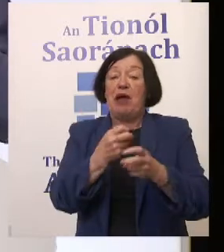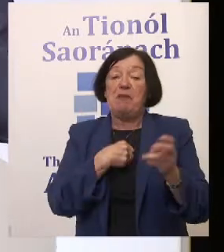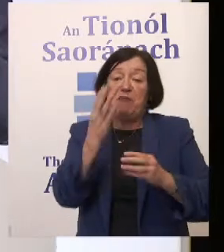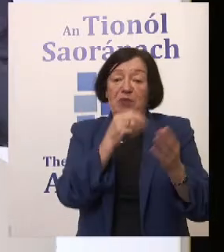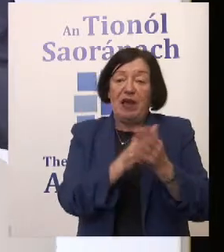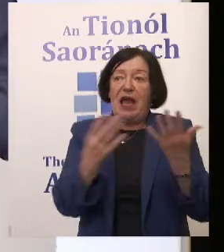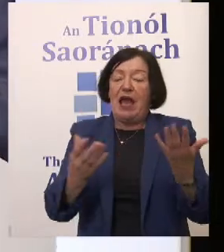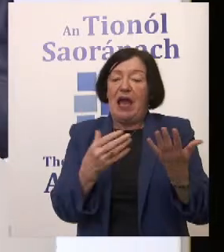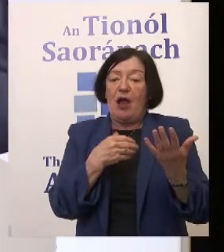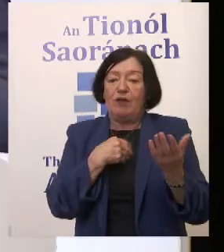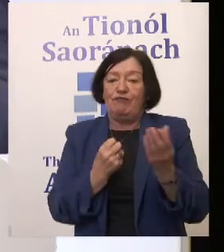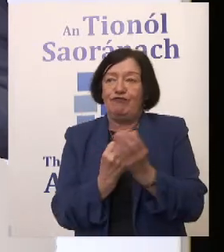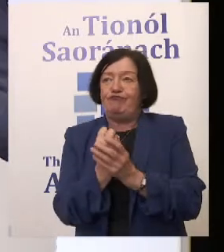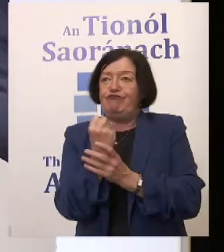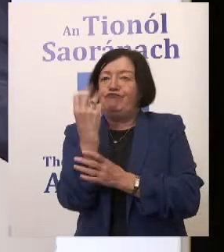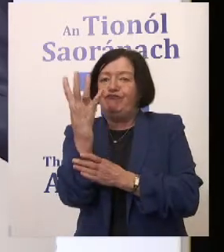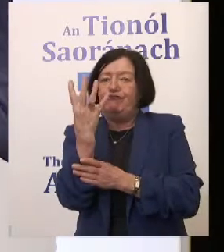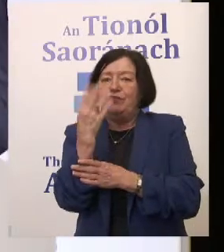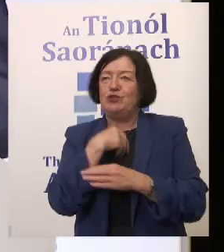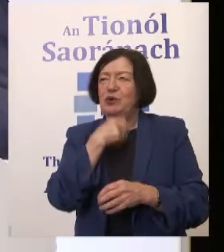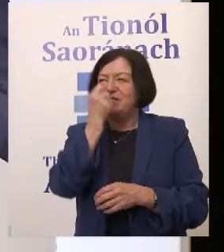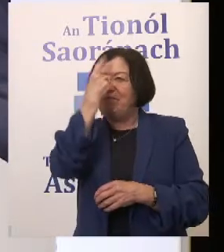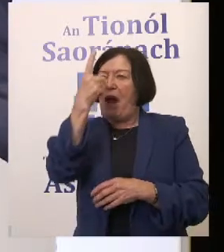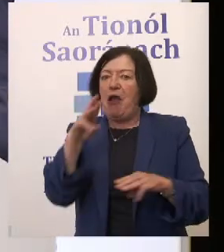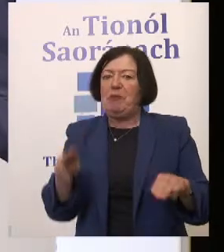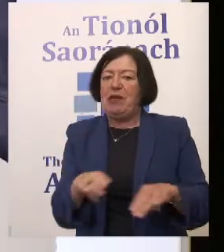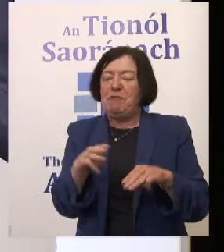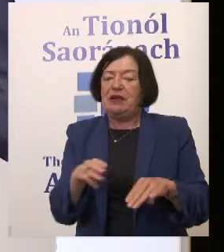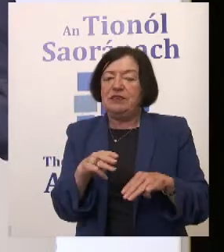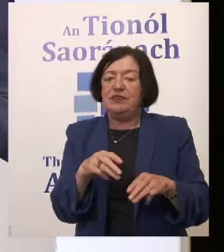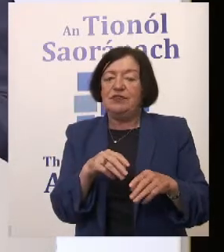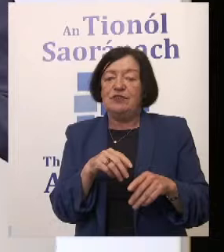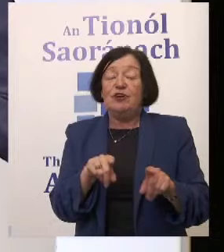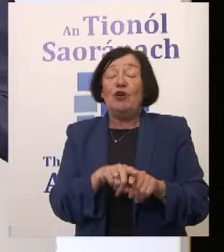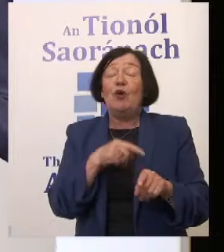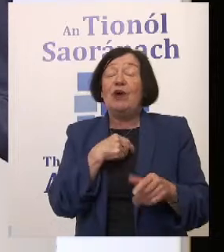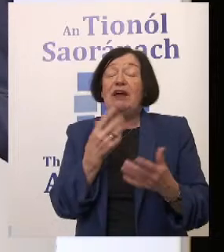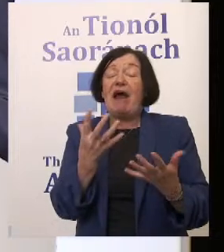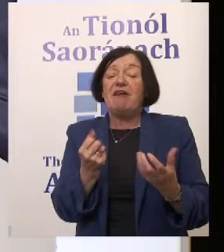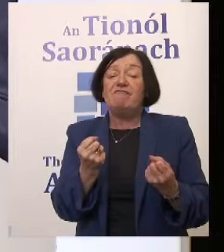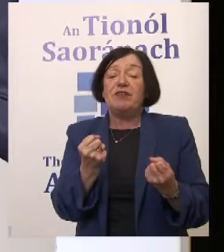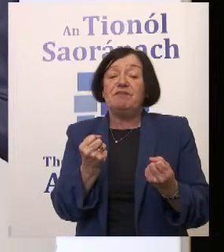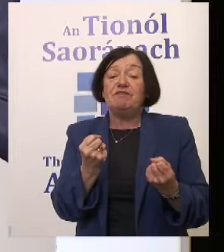is how I grew it, to inspire people, those kinds of things. And we also do